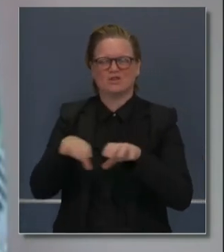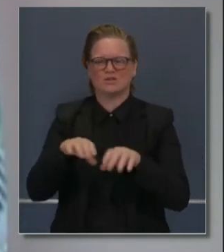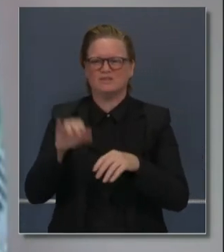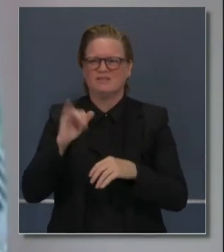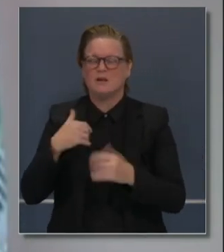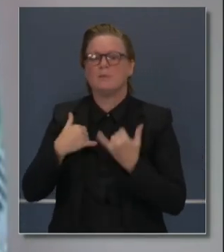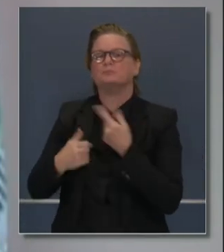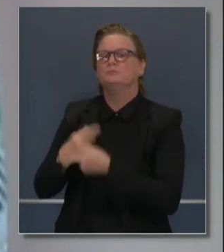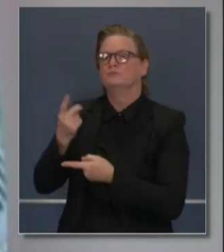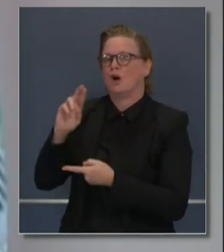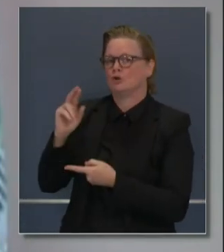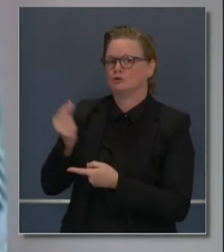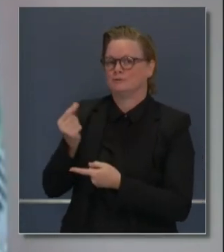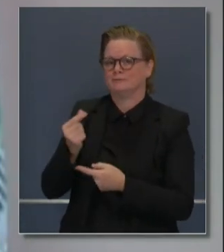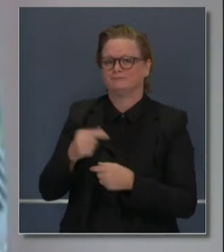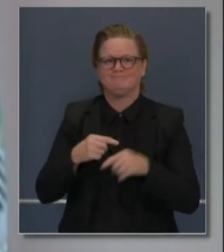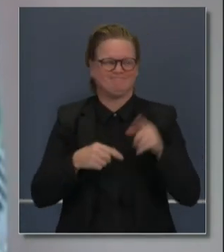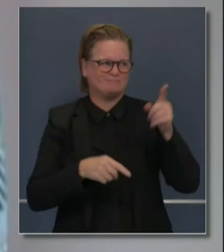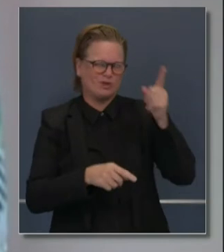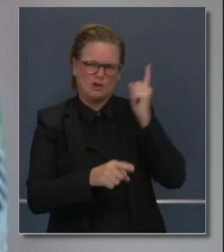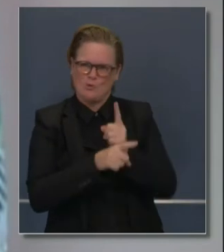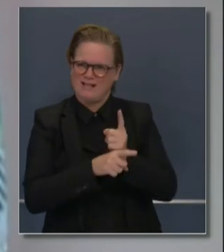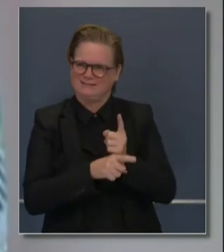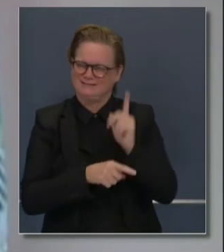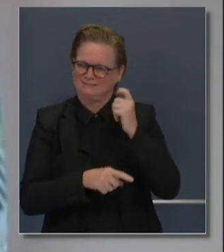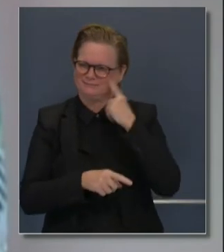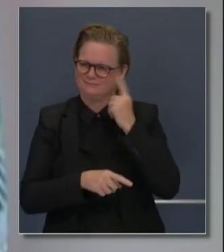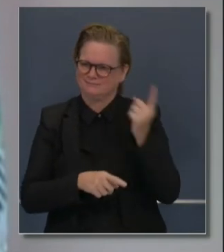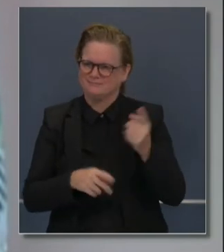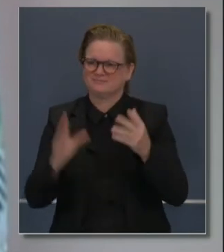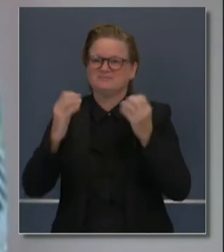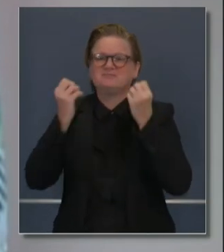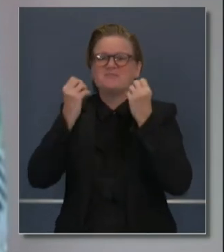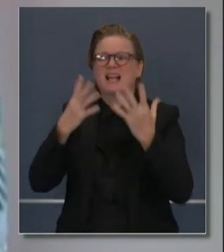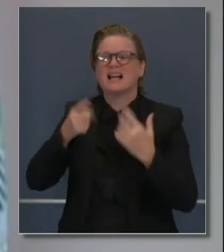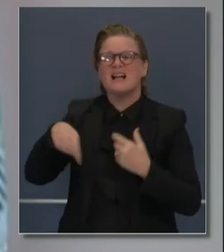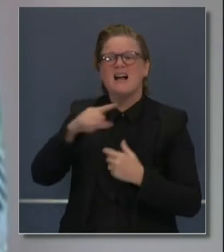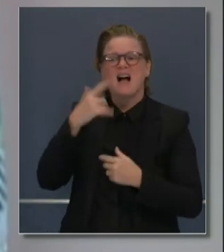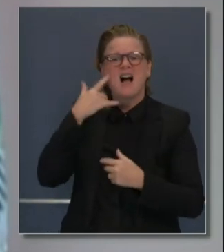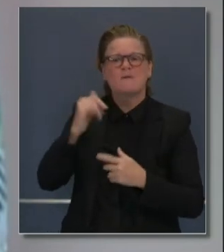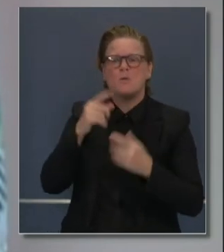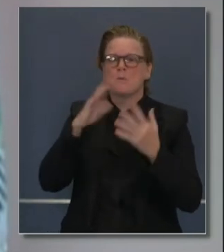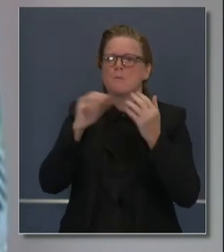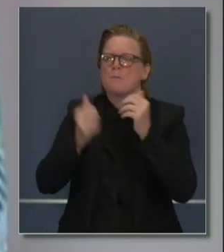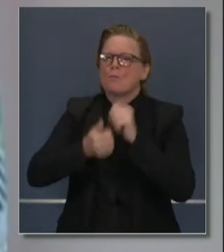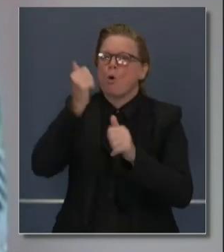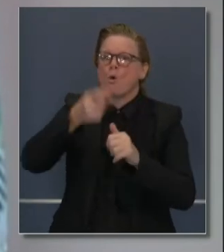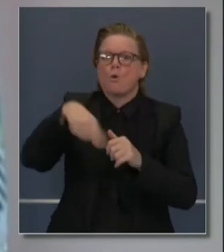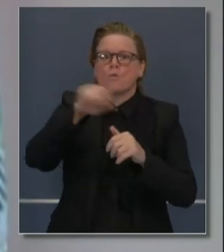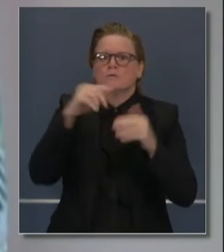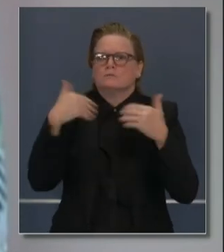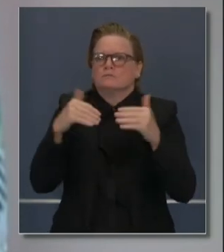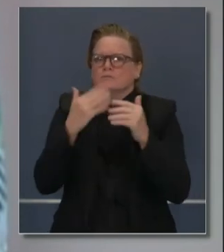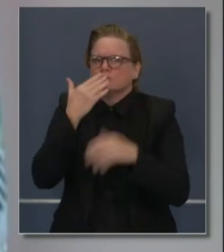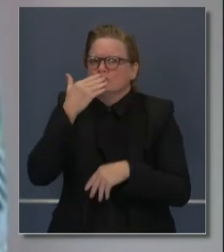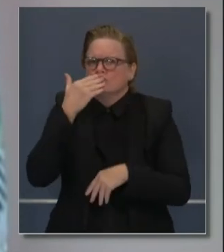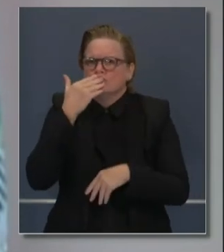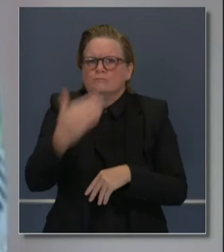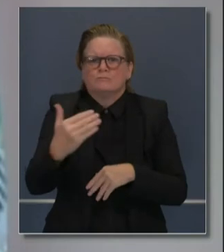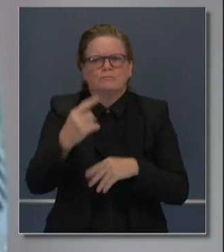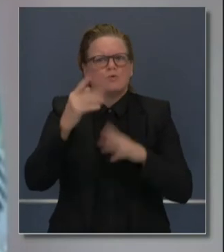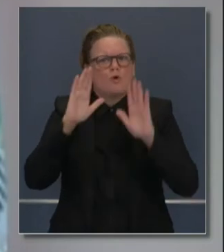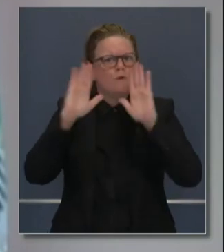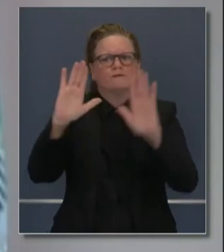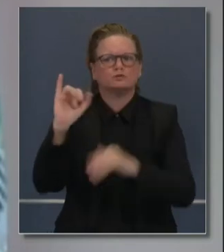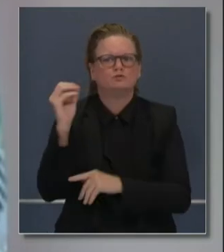start by saying that so many Californians continue to do the right things. They do have their guard up. It's easy to drop it and no